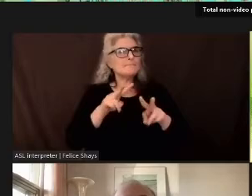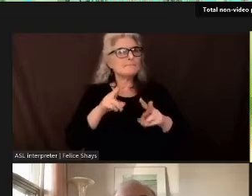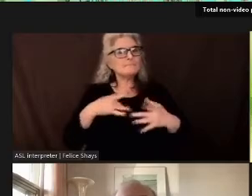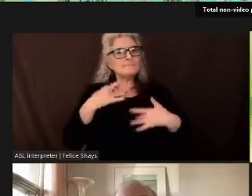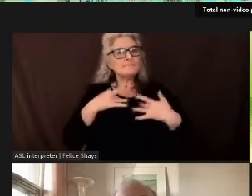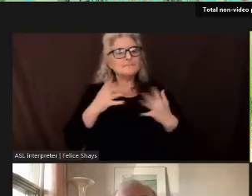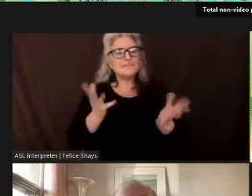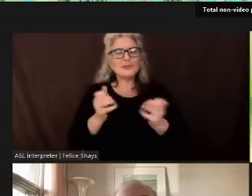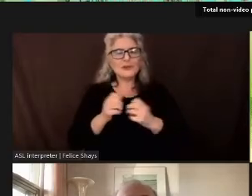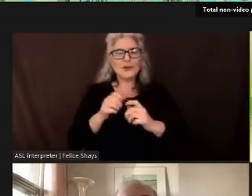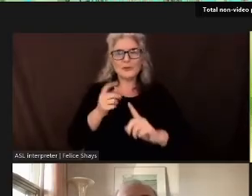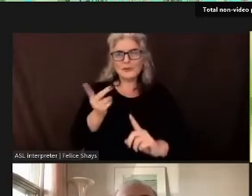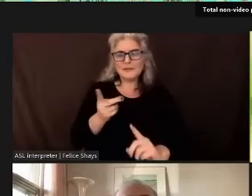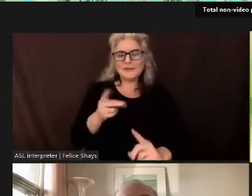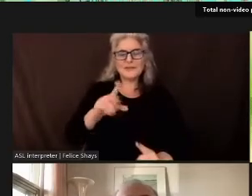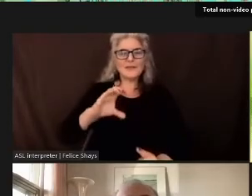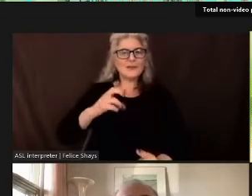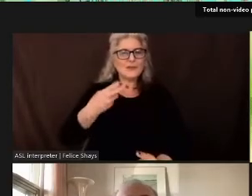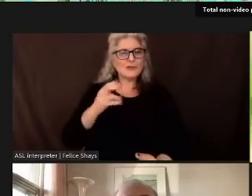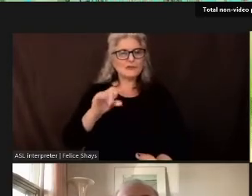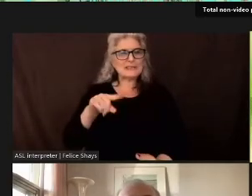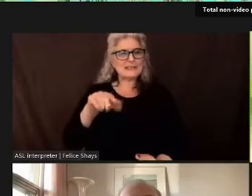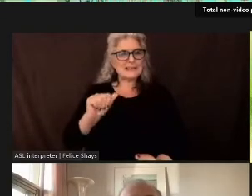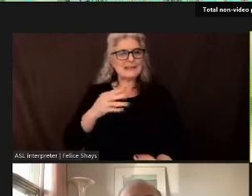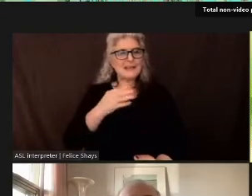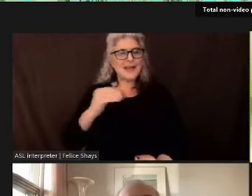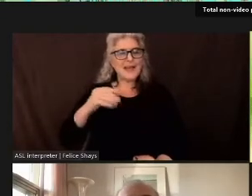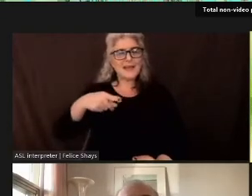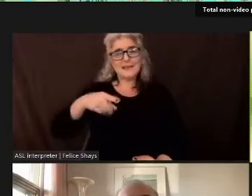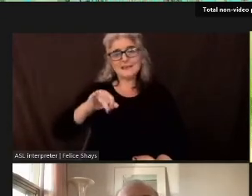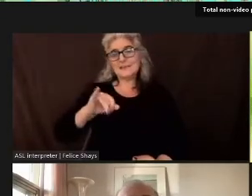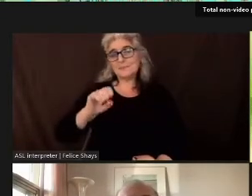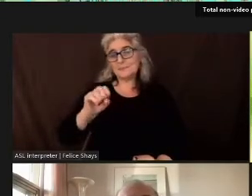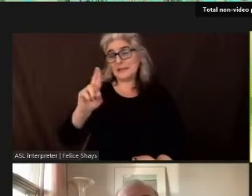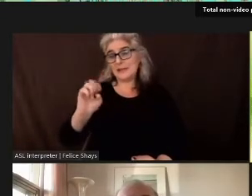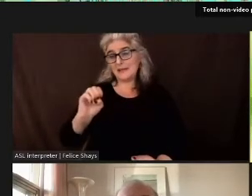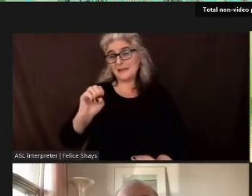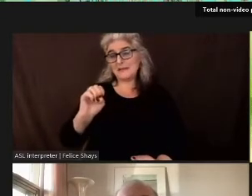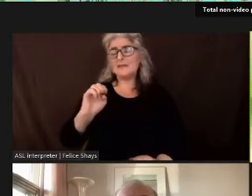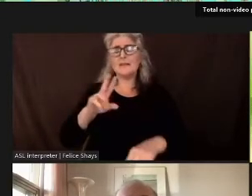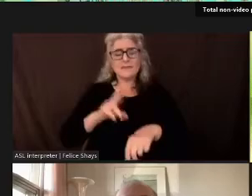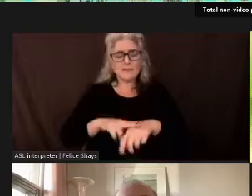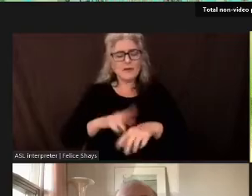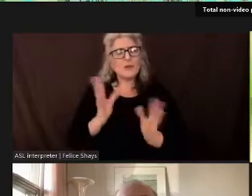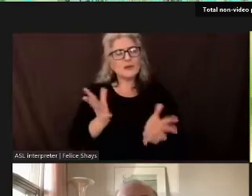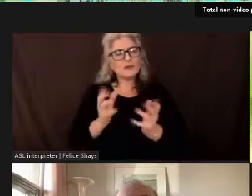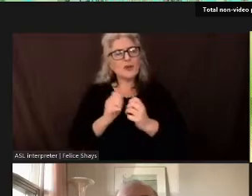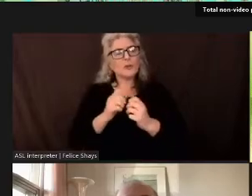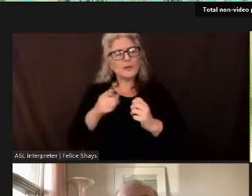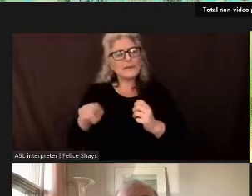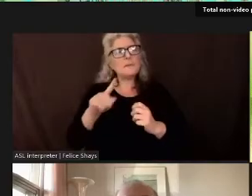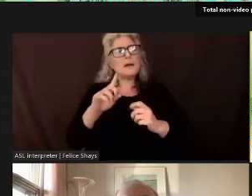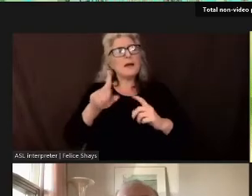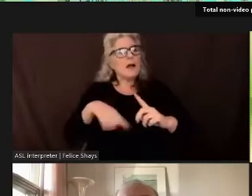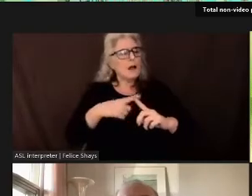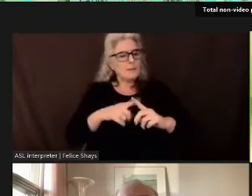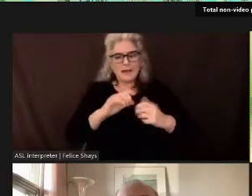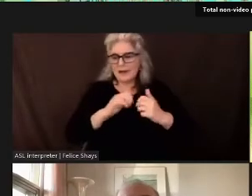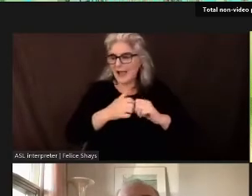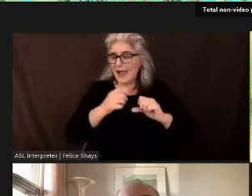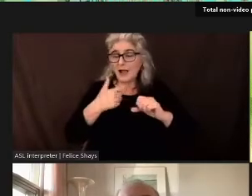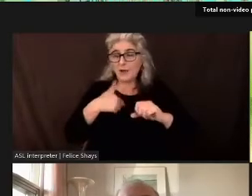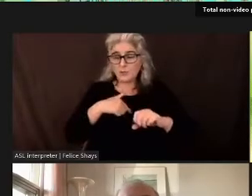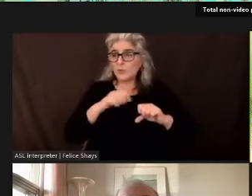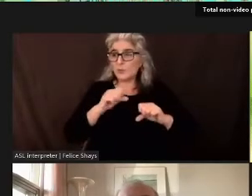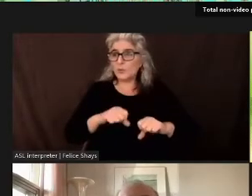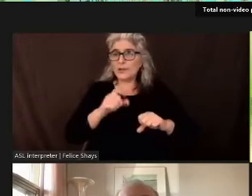Pierre about not so much about the generation portfolio of how we can decarbonize our